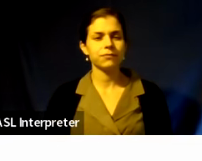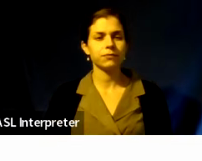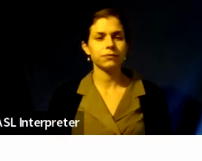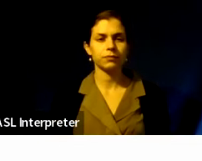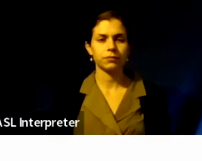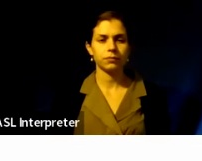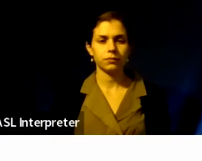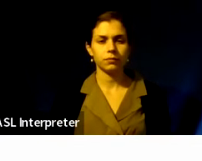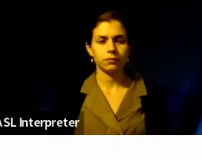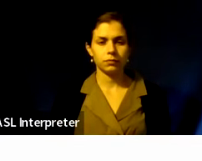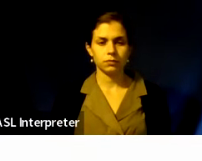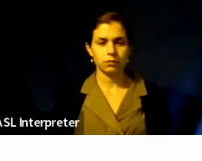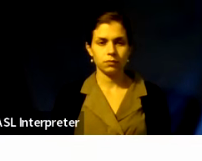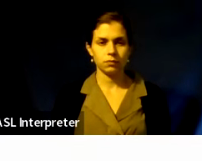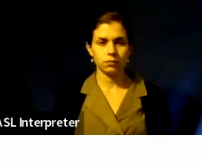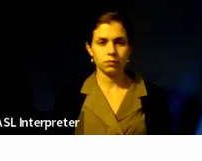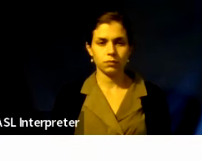Hello, and